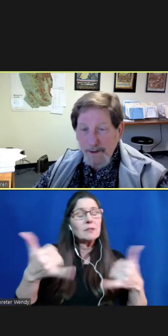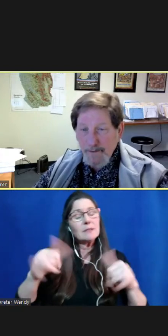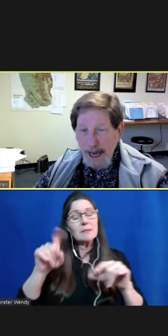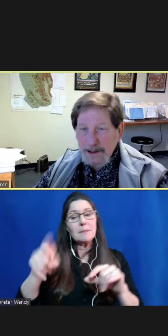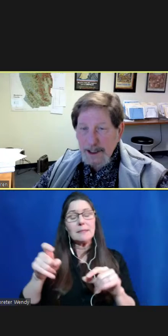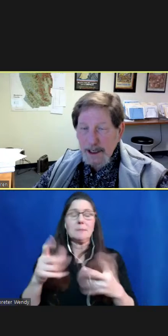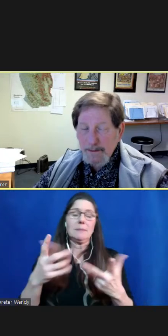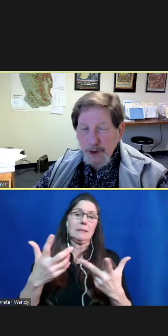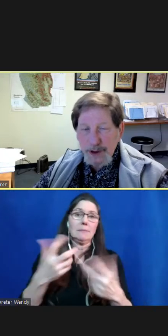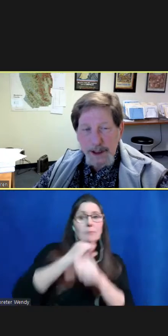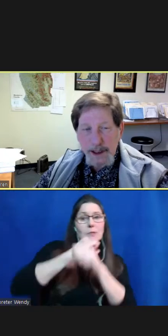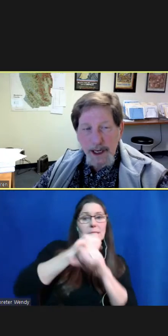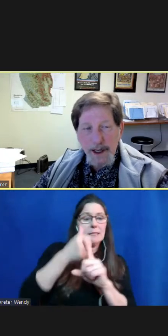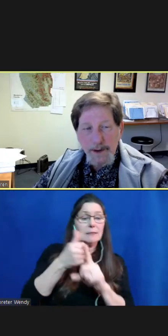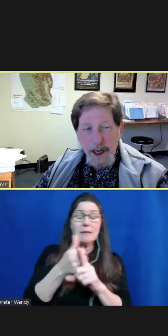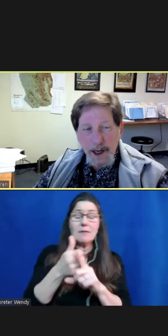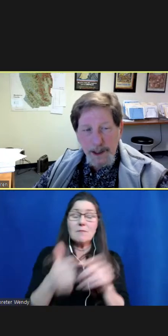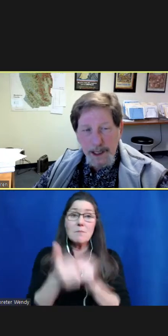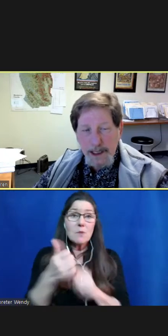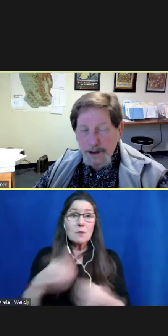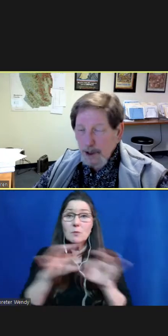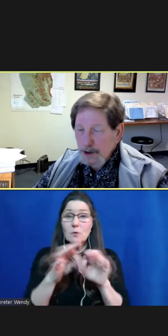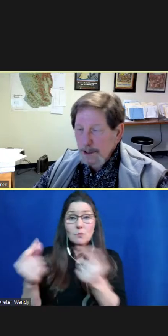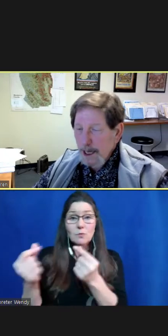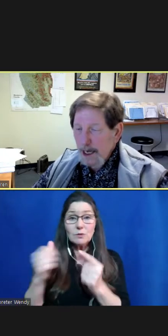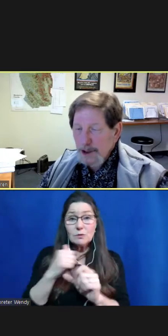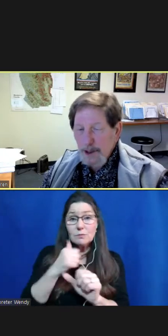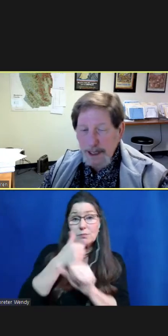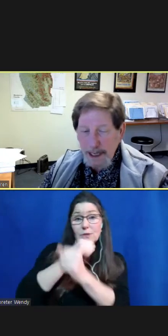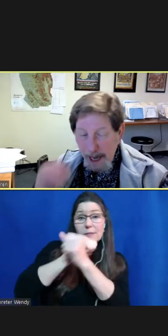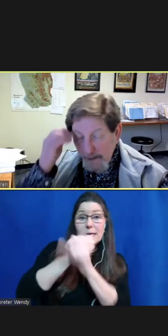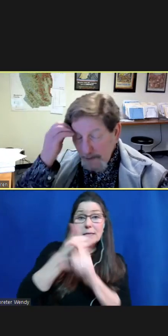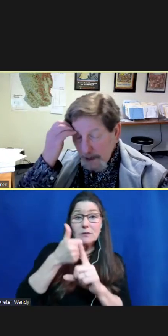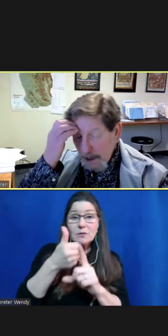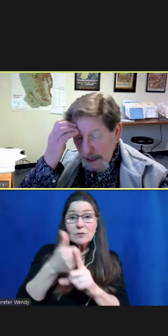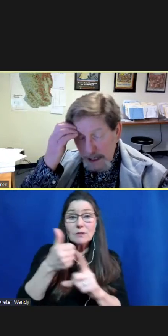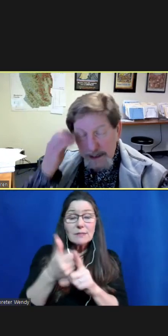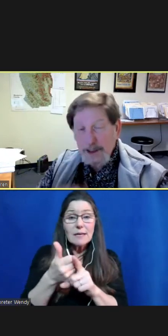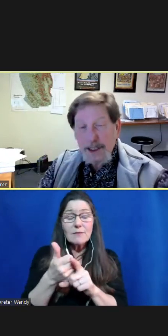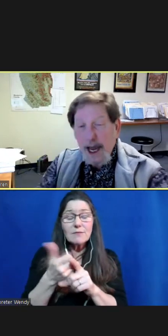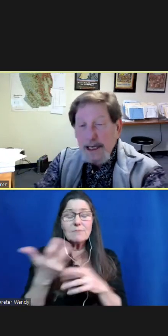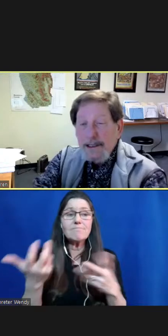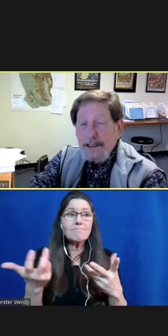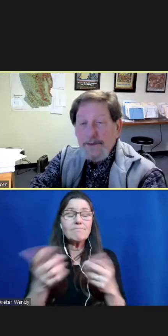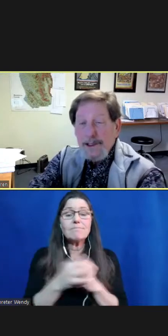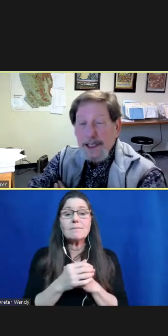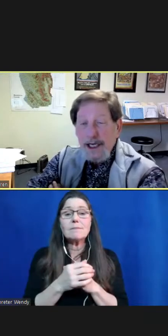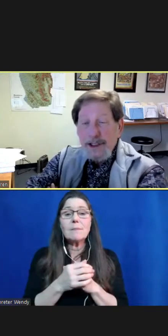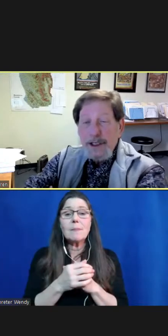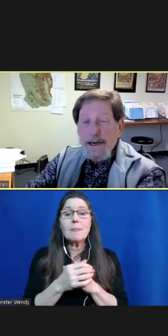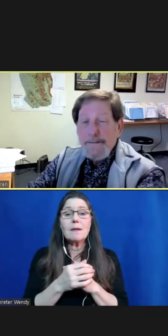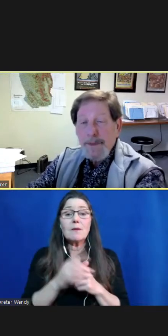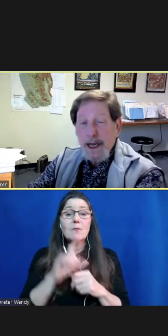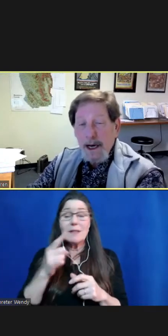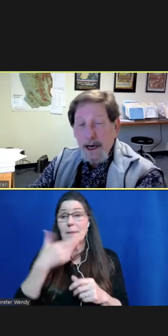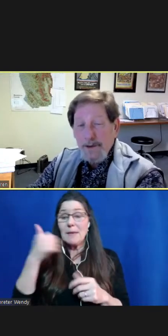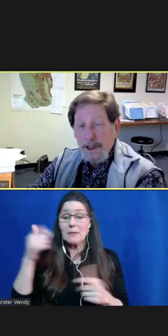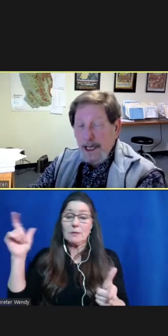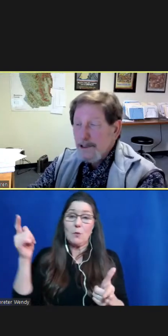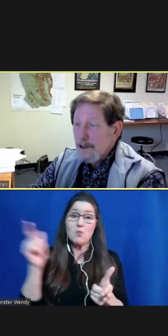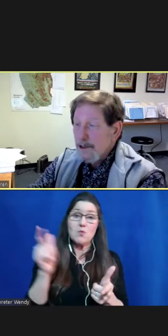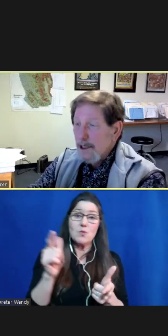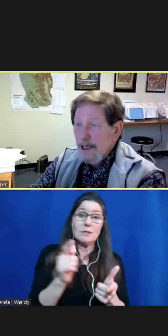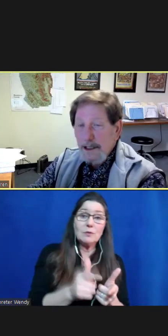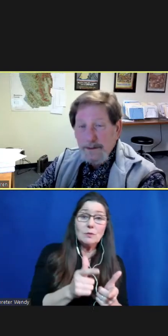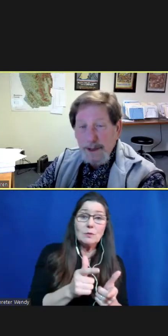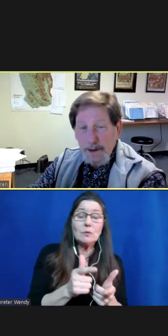get vaccinated and boosted. The less multiplication that we can have in the society and the civilization, the